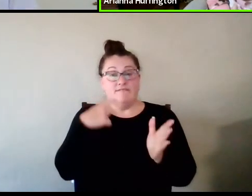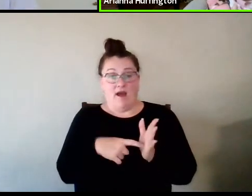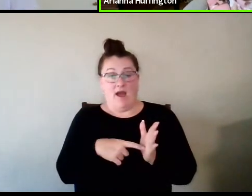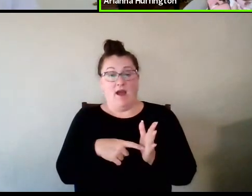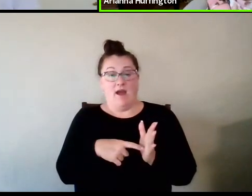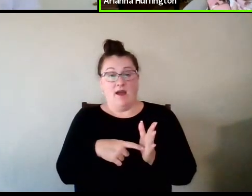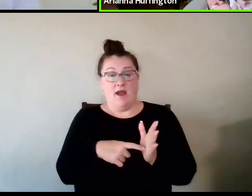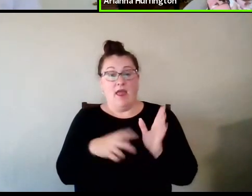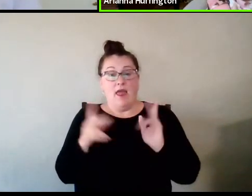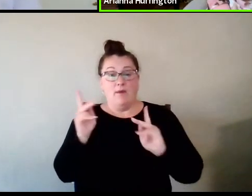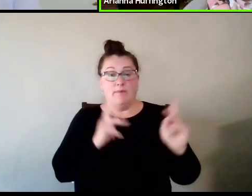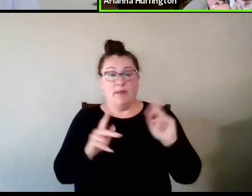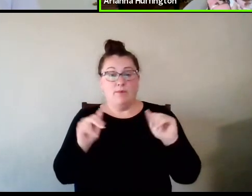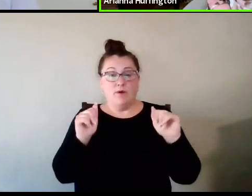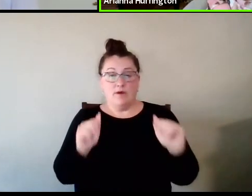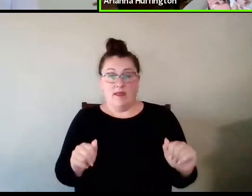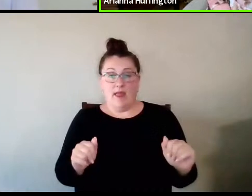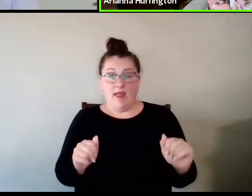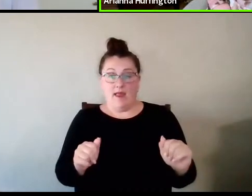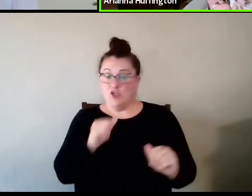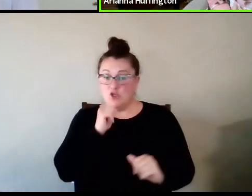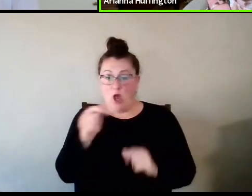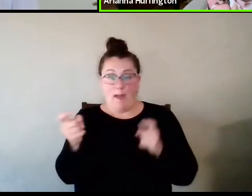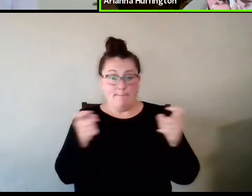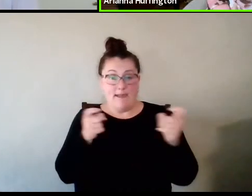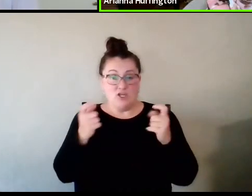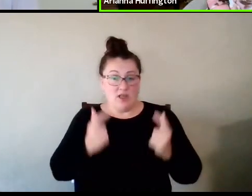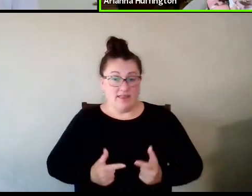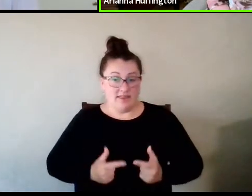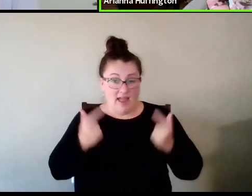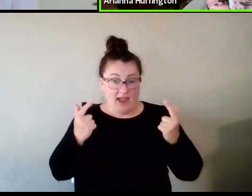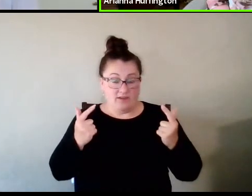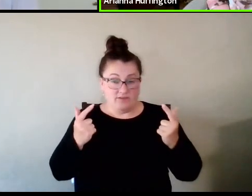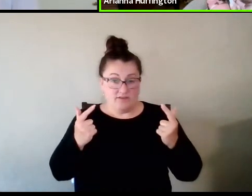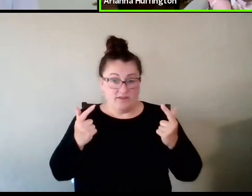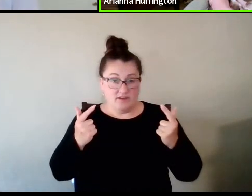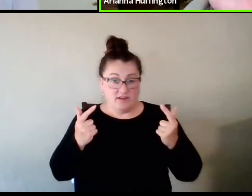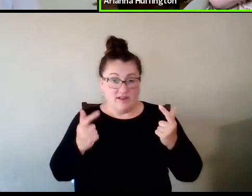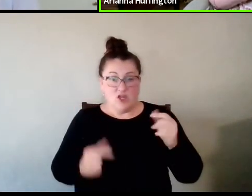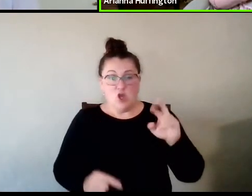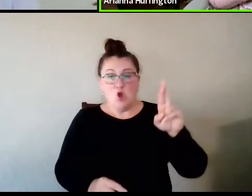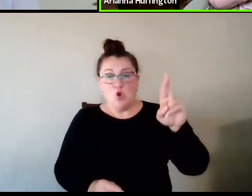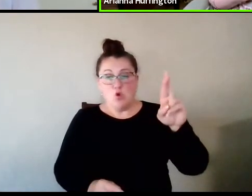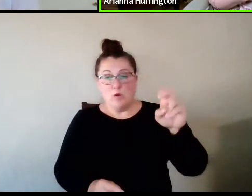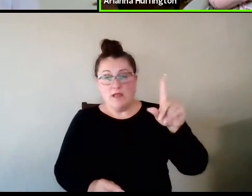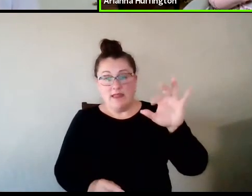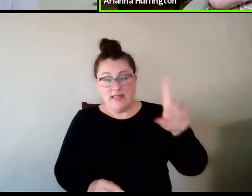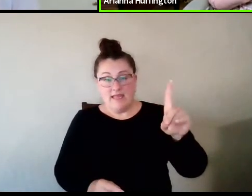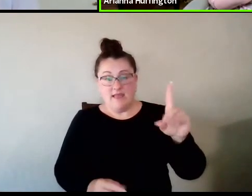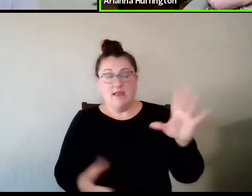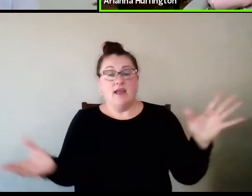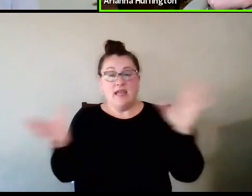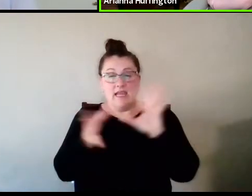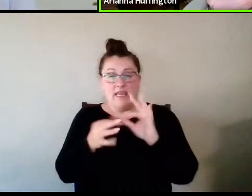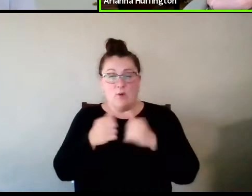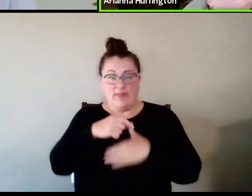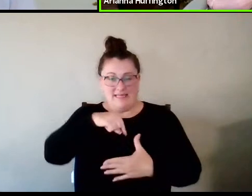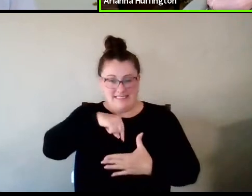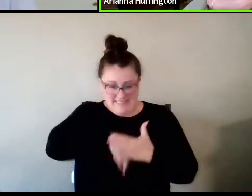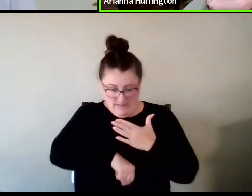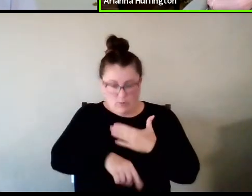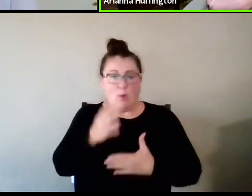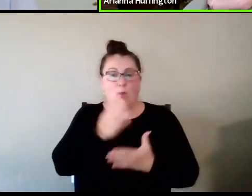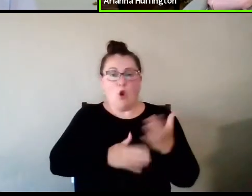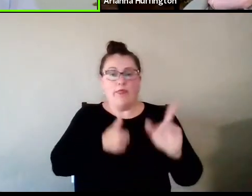that people can no longer manage their lives, let alone lead, without connecting with a deeper part of